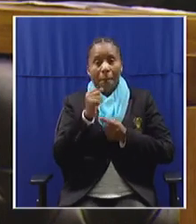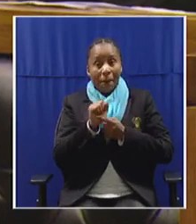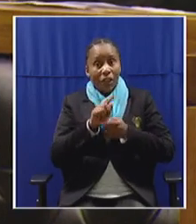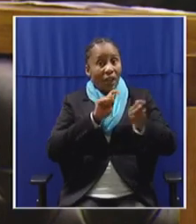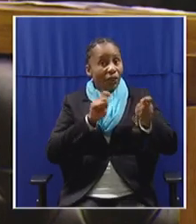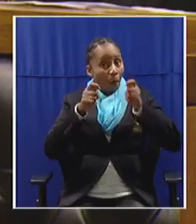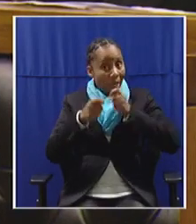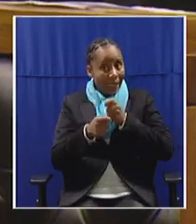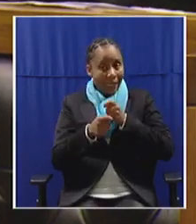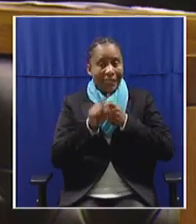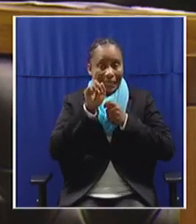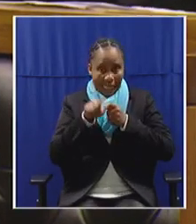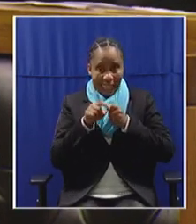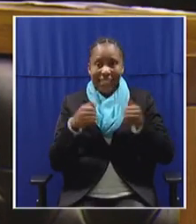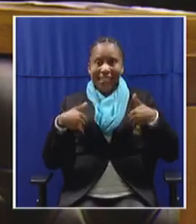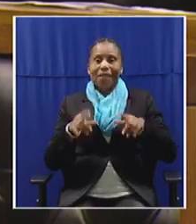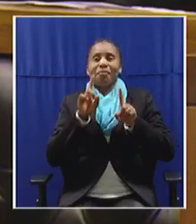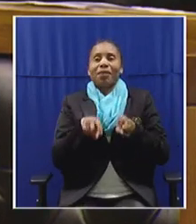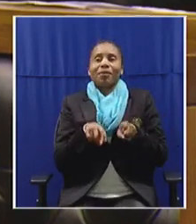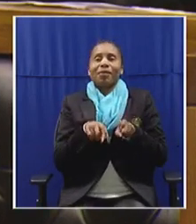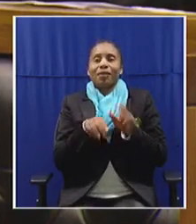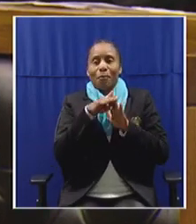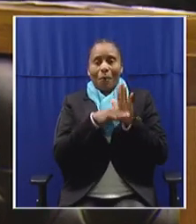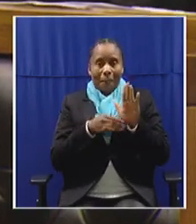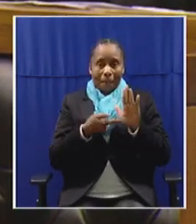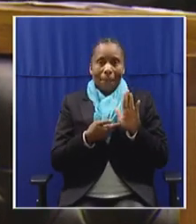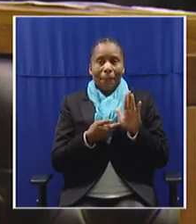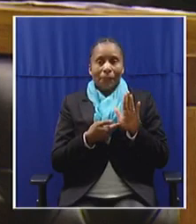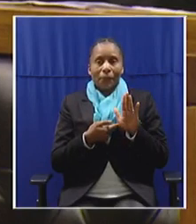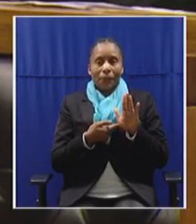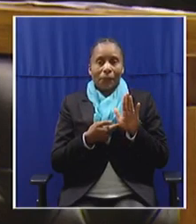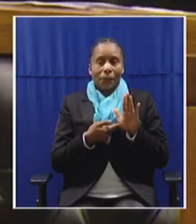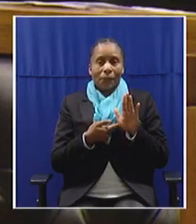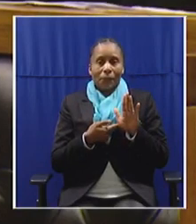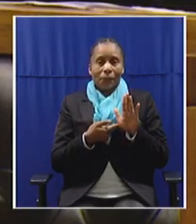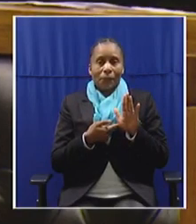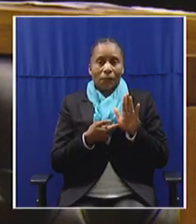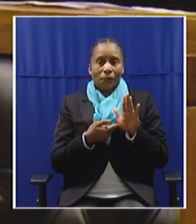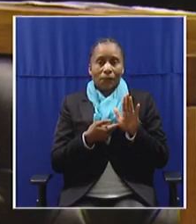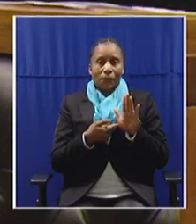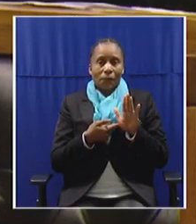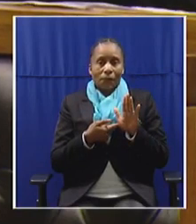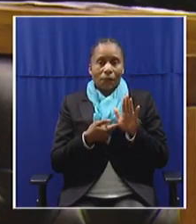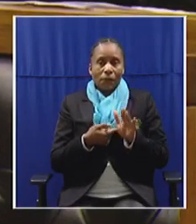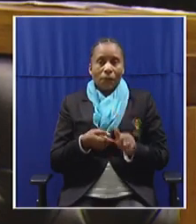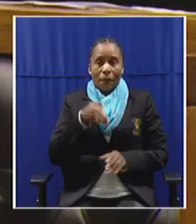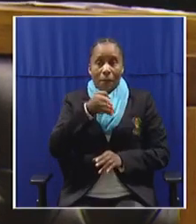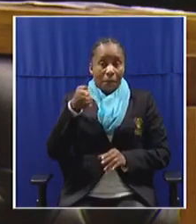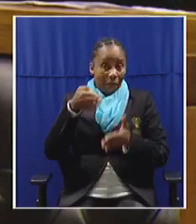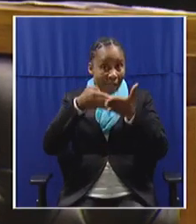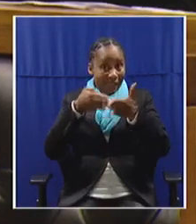be the primary pillars of this program. We will not meaningfully address the existing